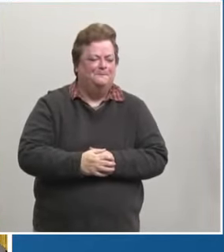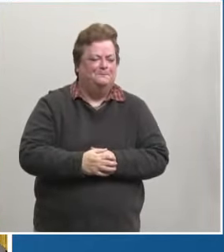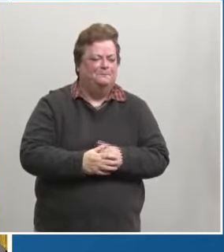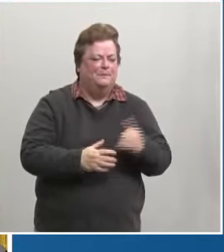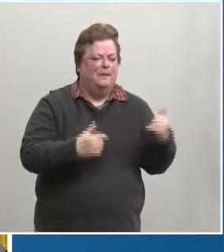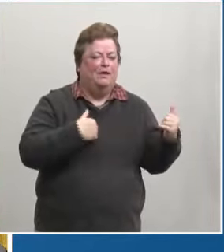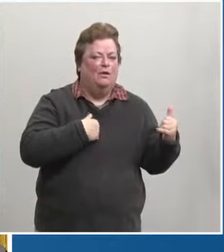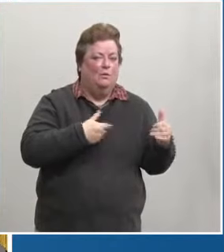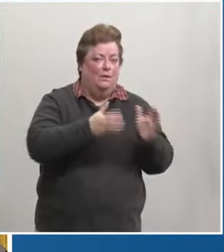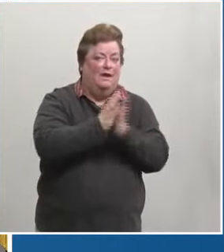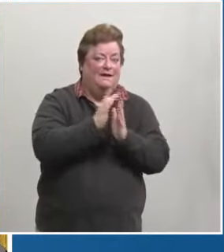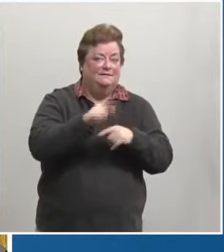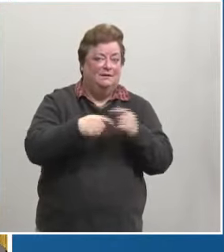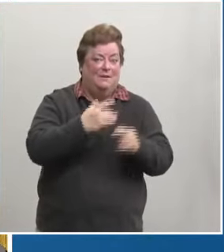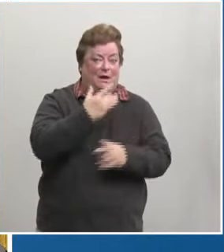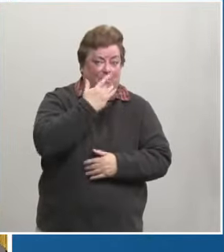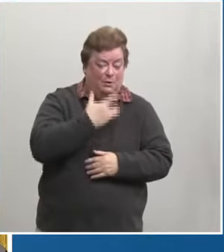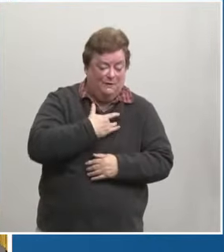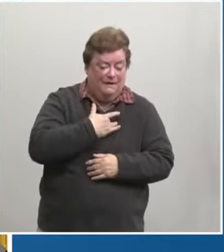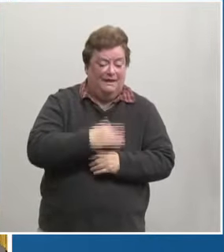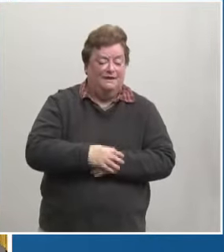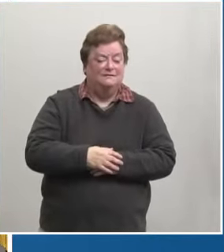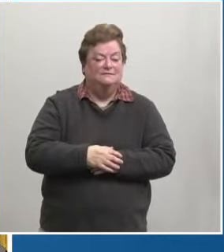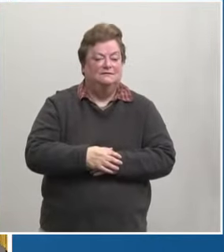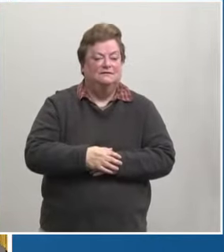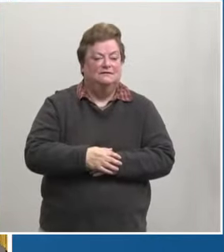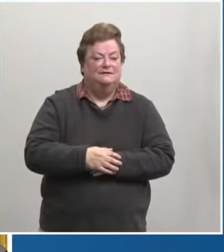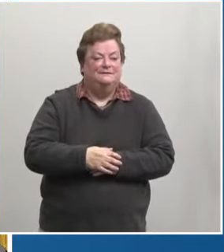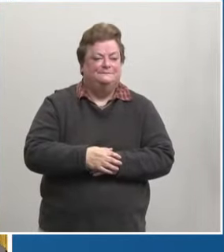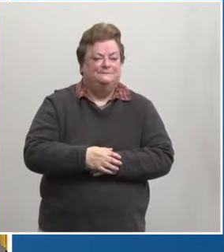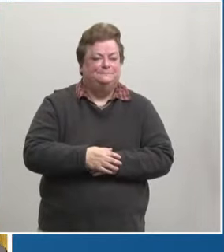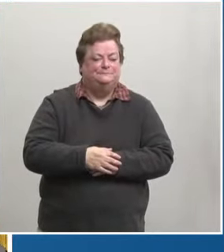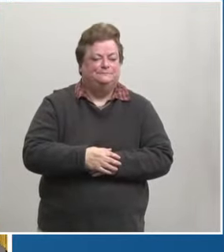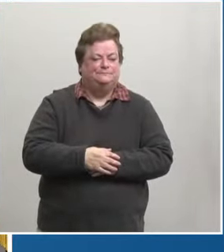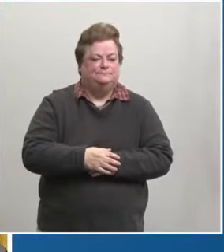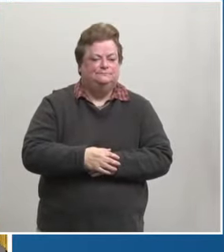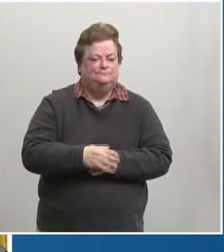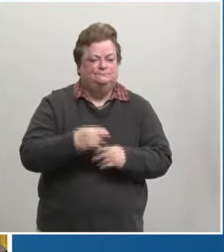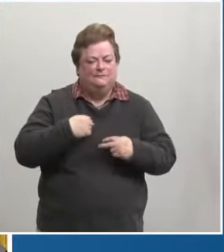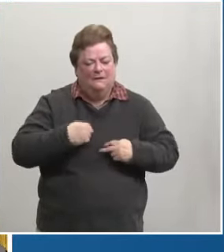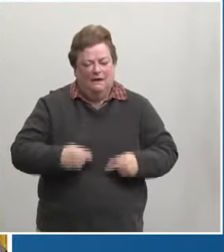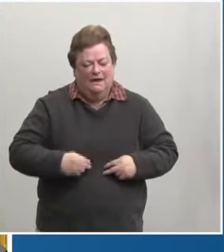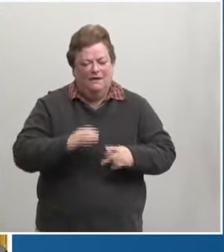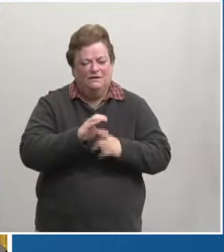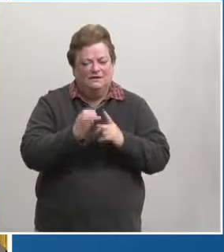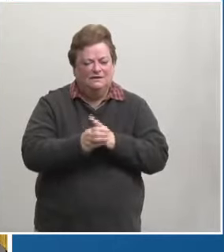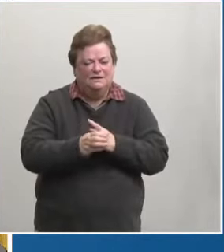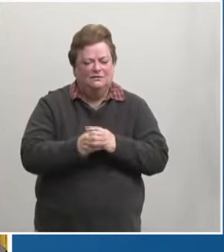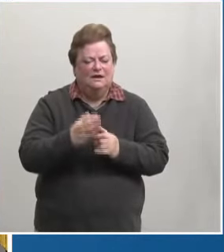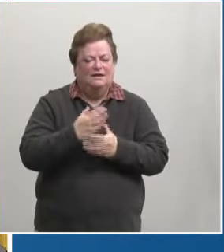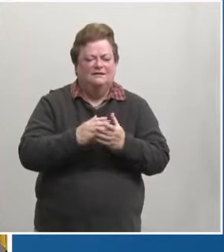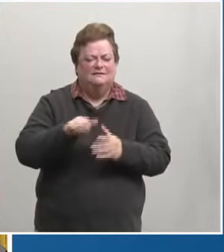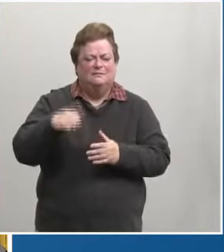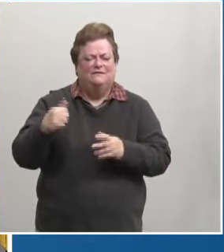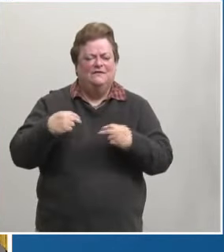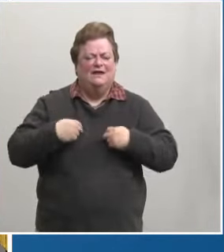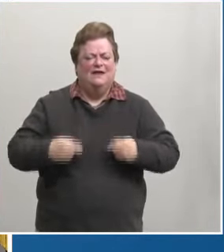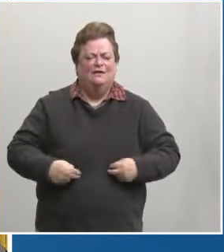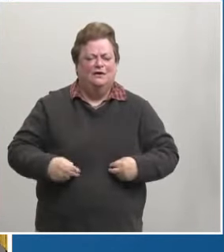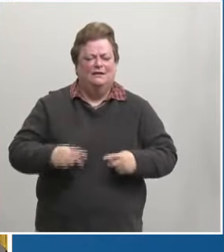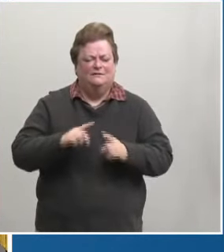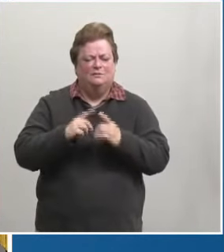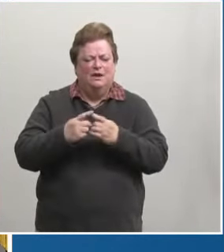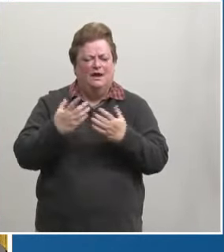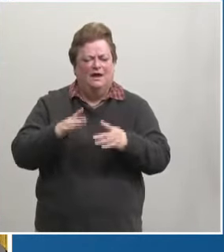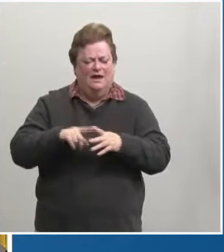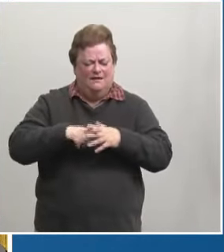about birth date. We are asking about any health conditions they have. Some of the other health departments have